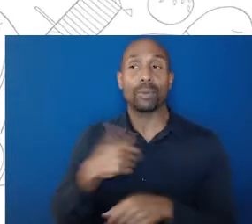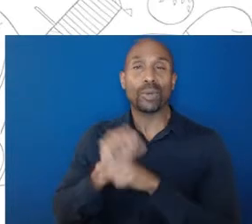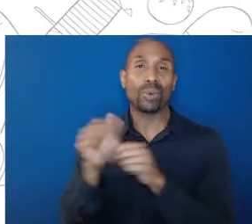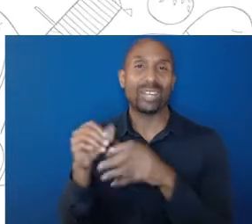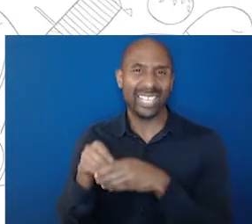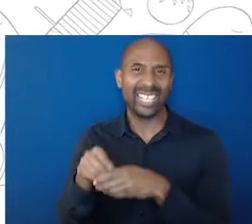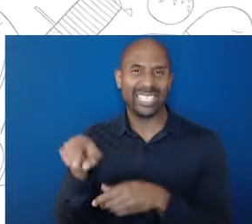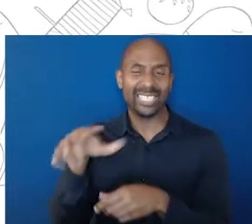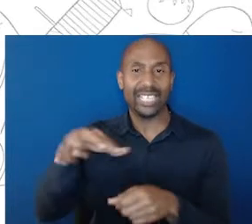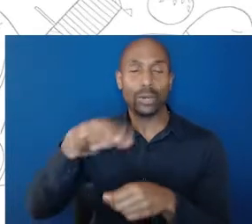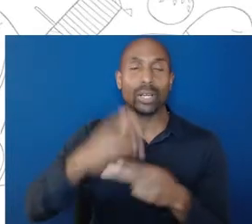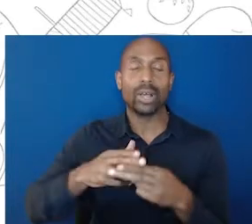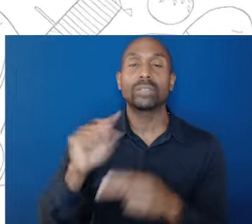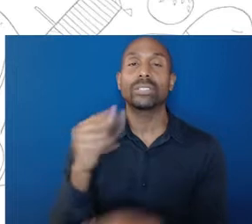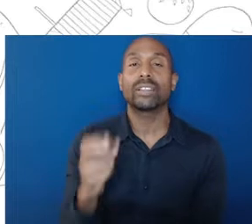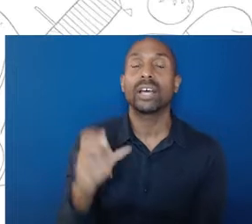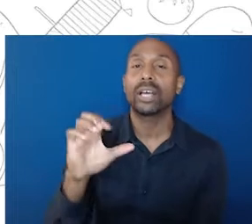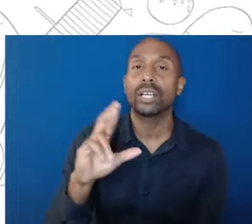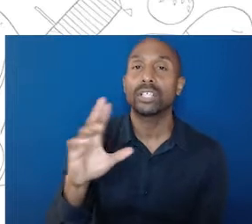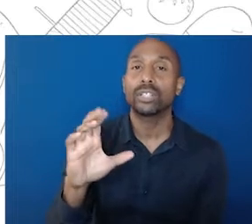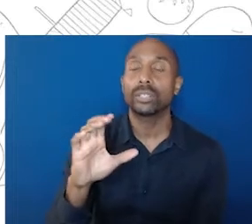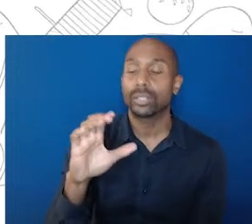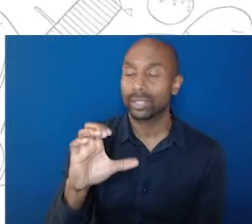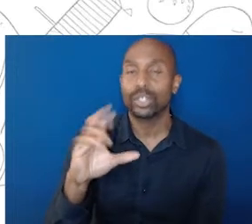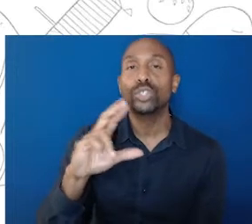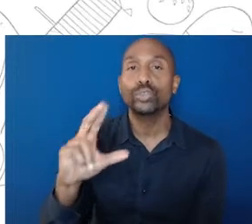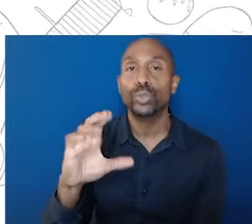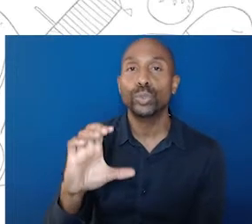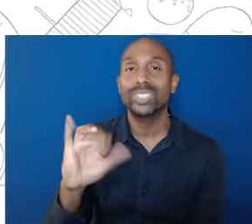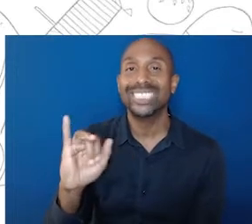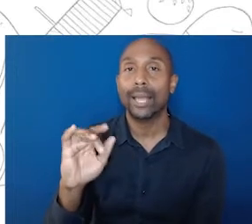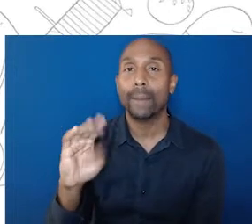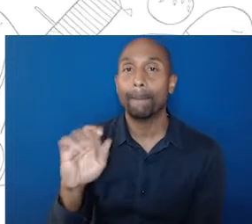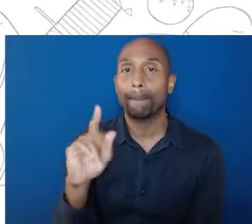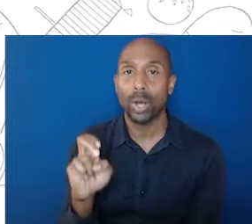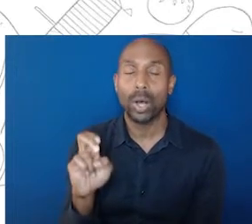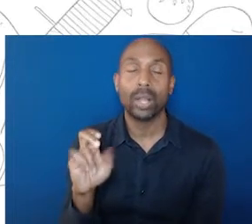at the Crucible, the space that We Wield the Hammer works with. Like